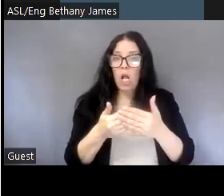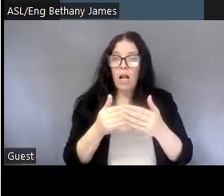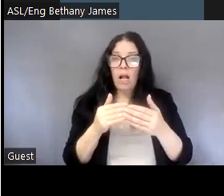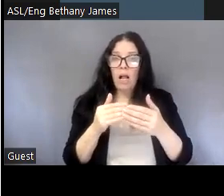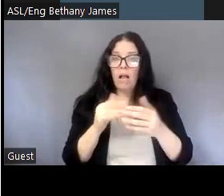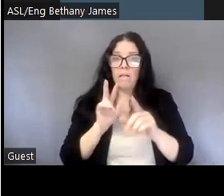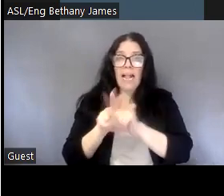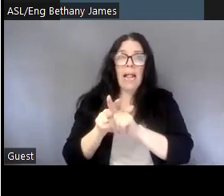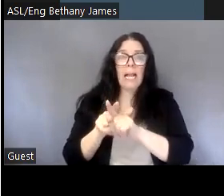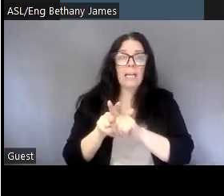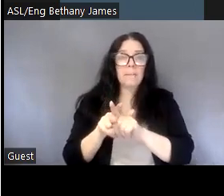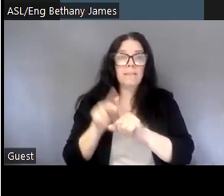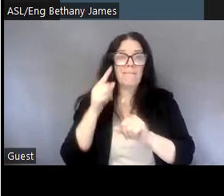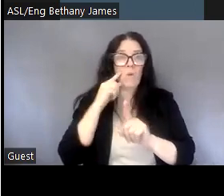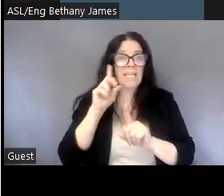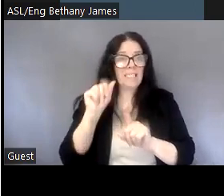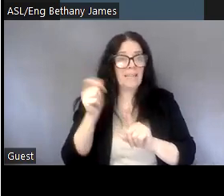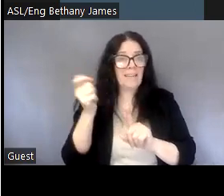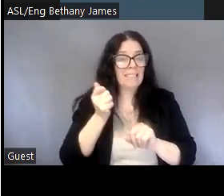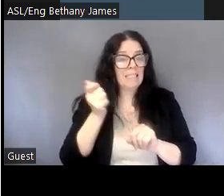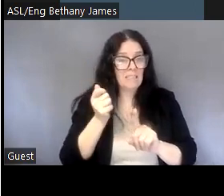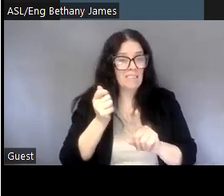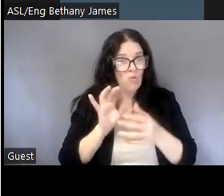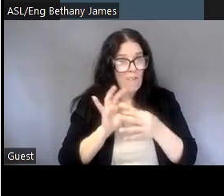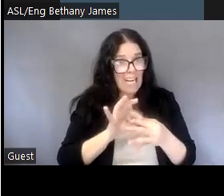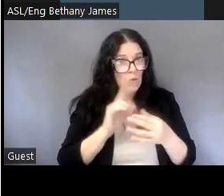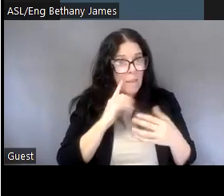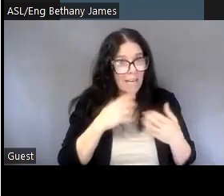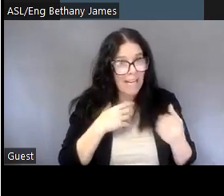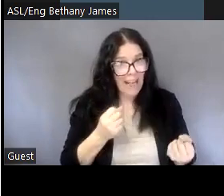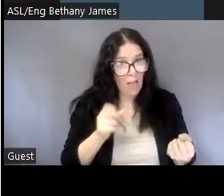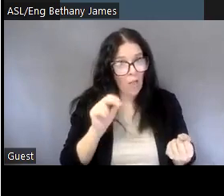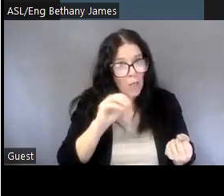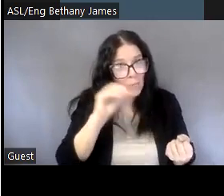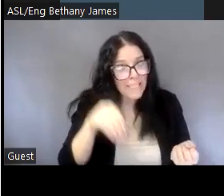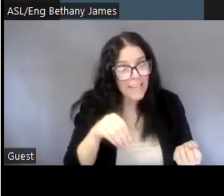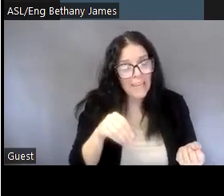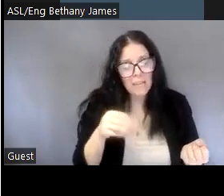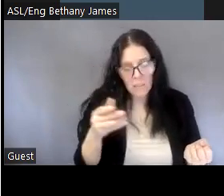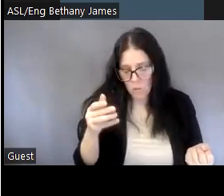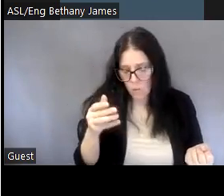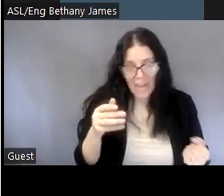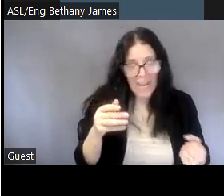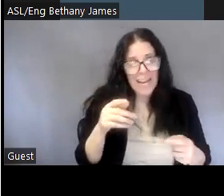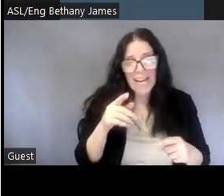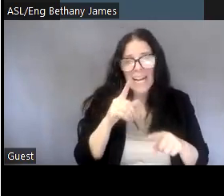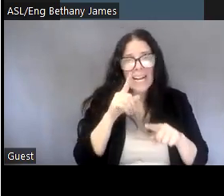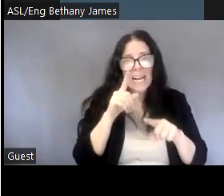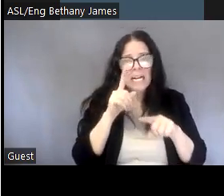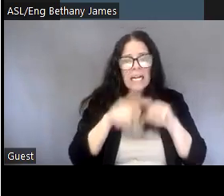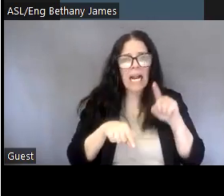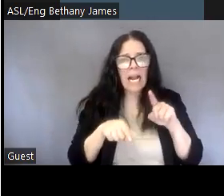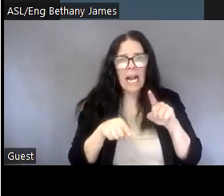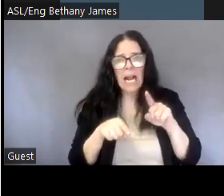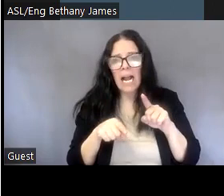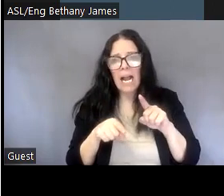health, right? So how can we avoid the high, enormous amount of claims